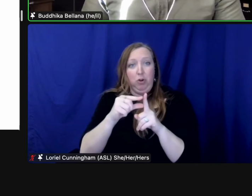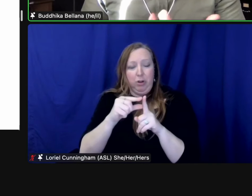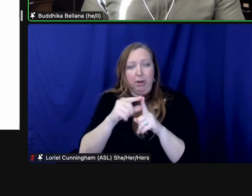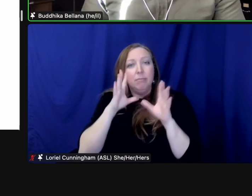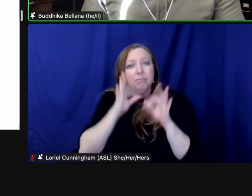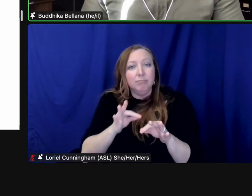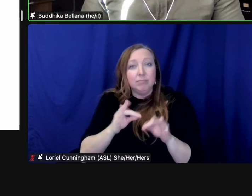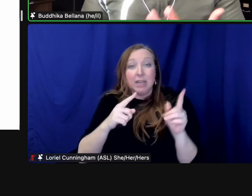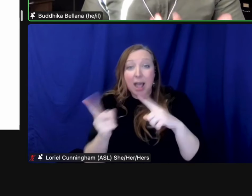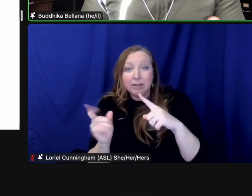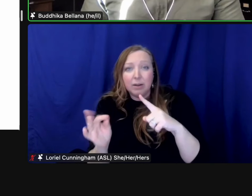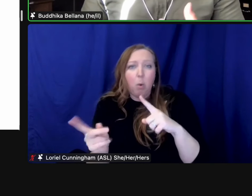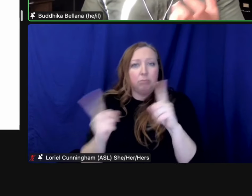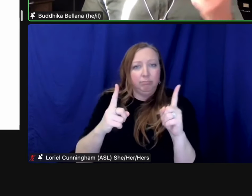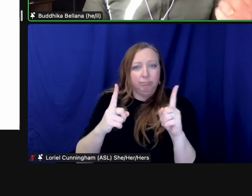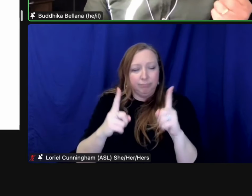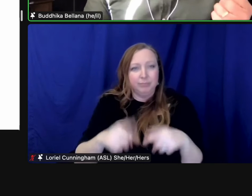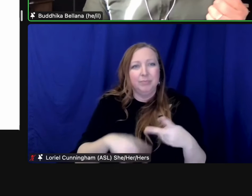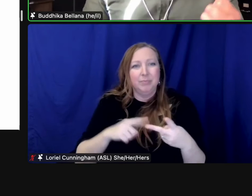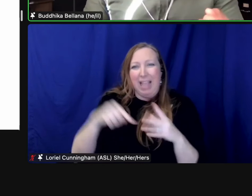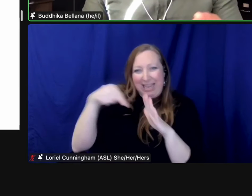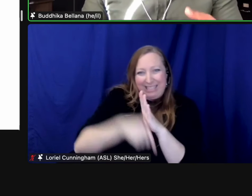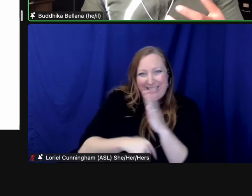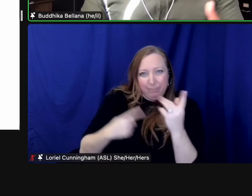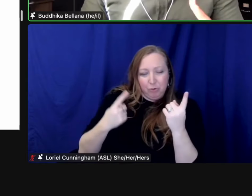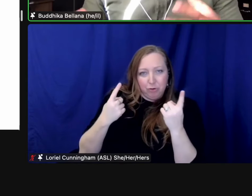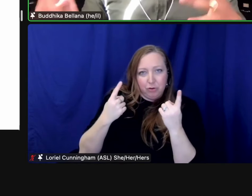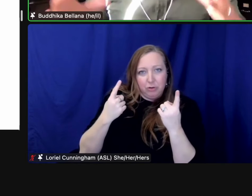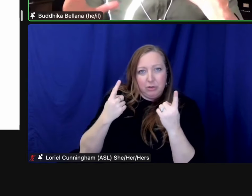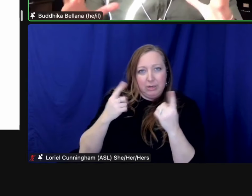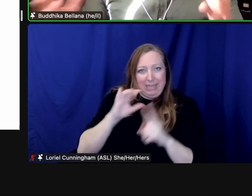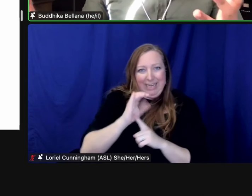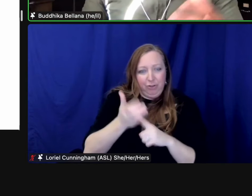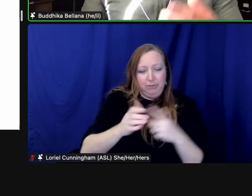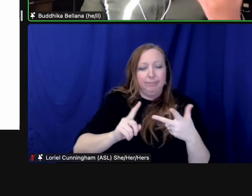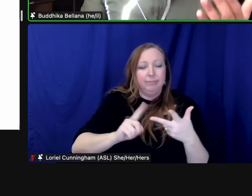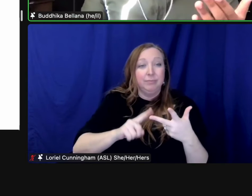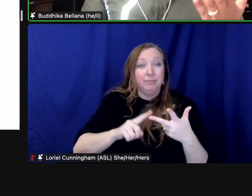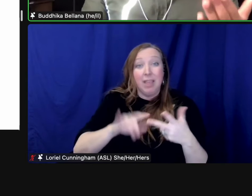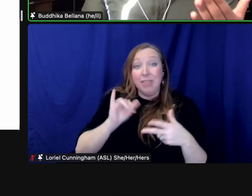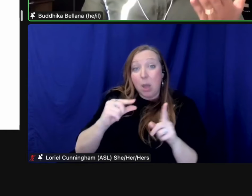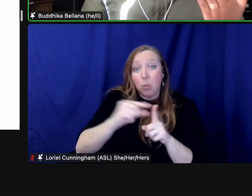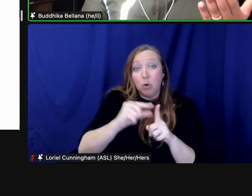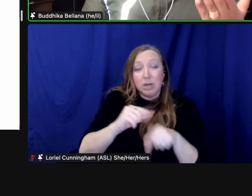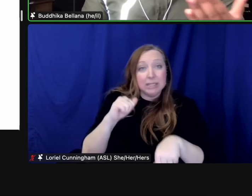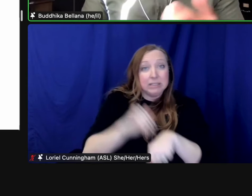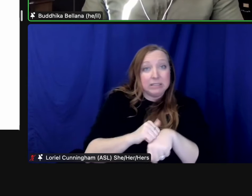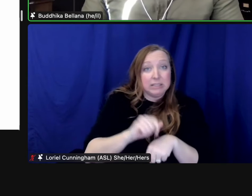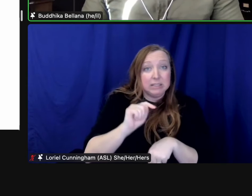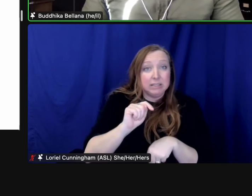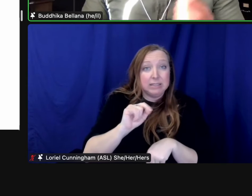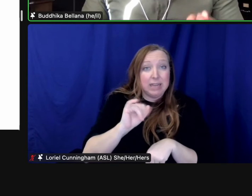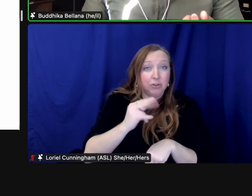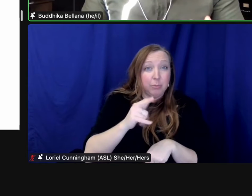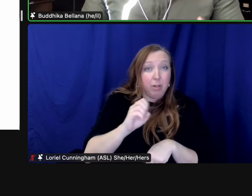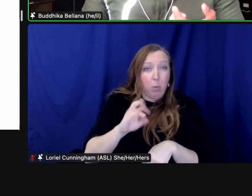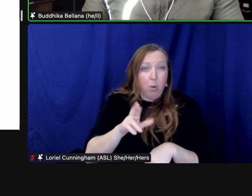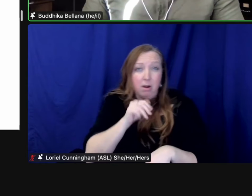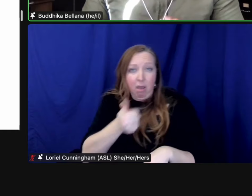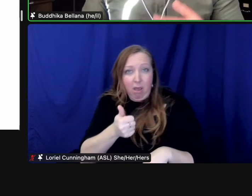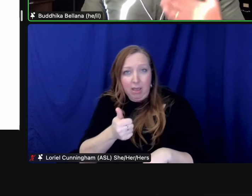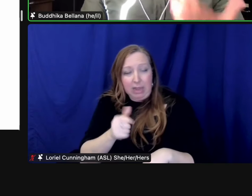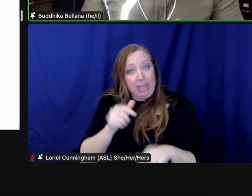were deciding whether each word was something tangible or not, something that could behold. So there you have to think about what the word means. And we compared